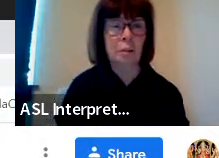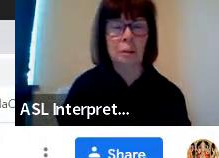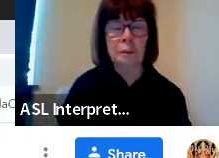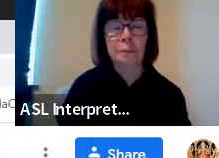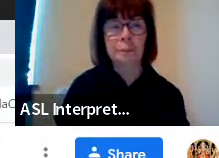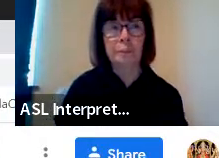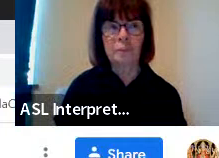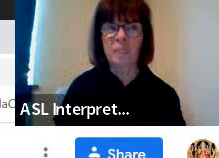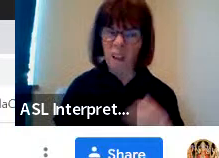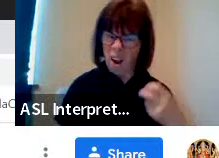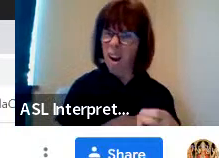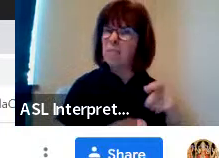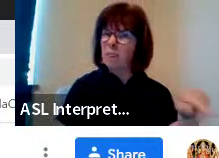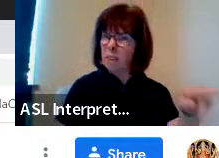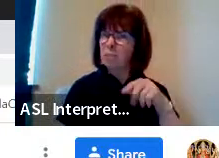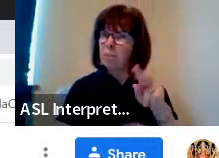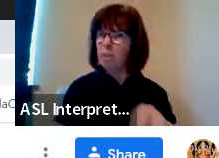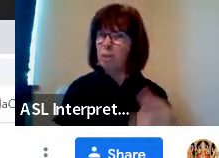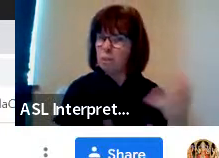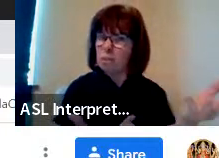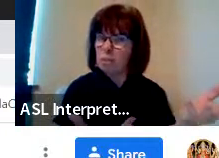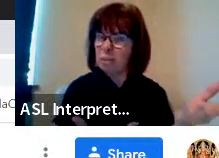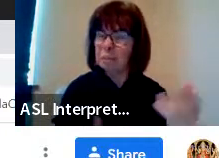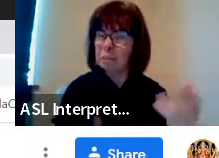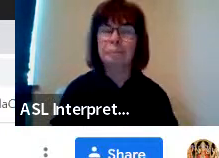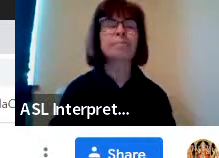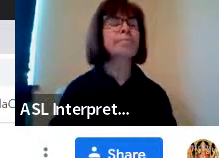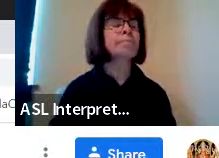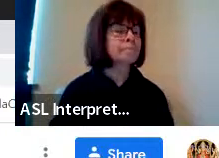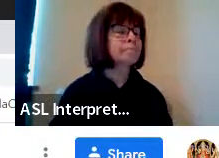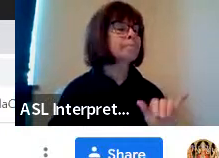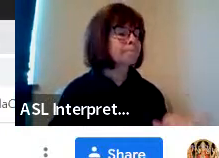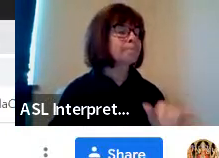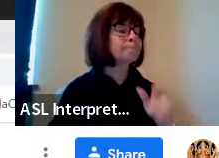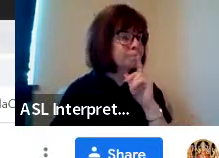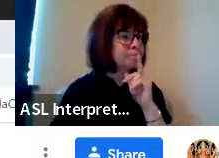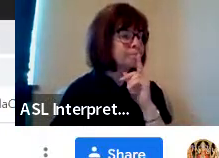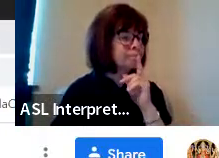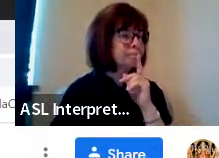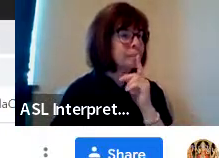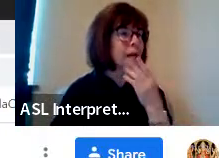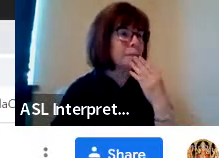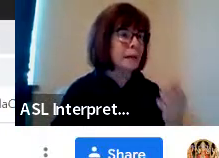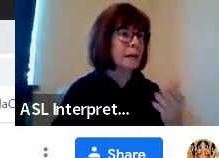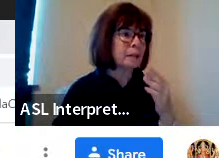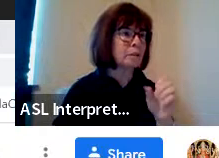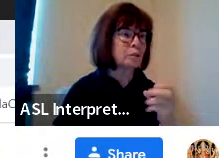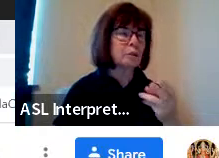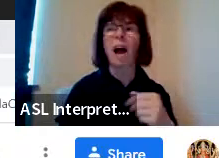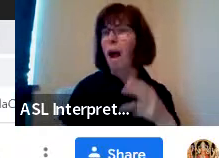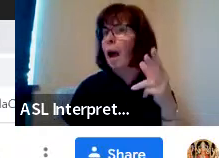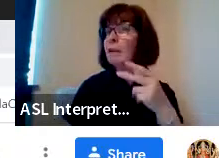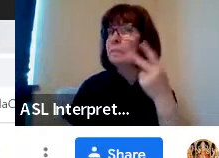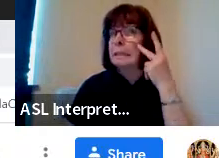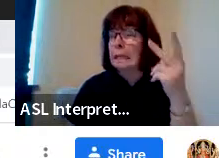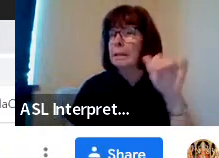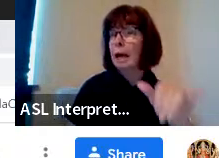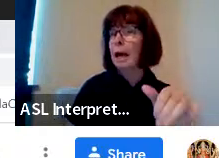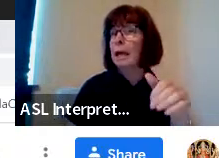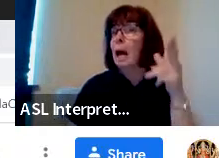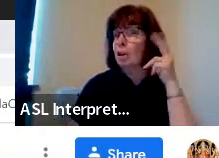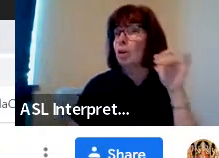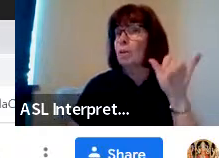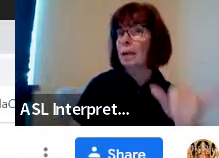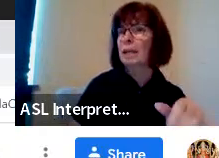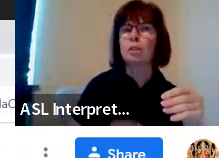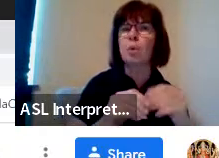it's hard for them to use it. Yeah. Thank you, So Shirley. that's Yeah. what I've seen and heard, and I think it's more than that. It's